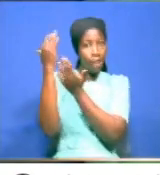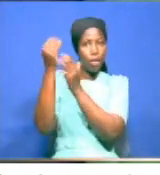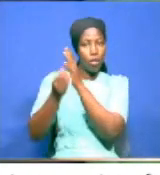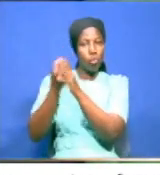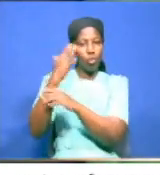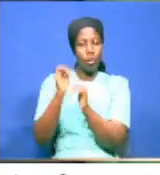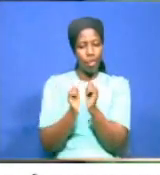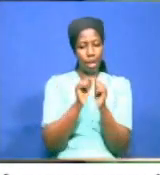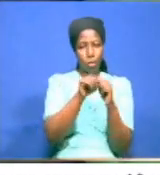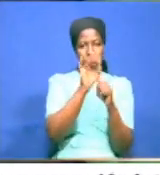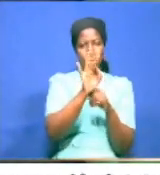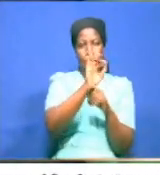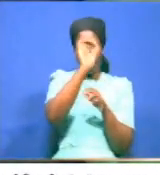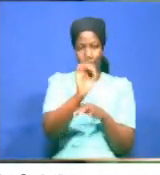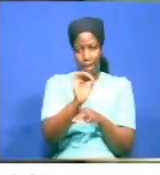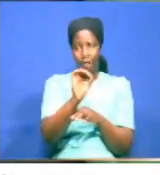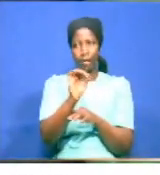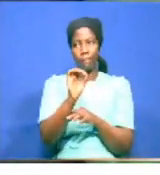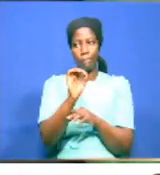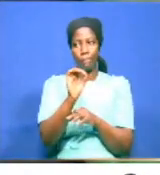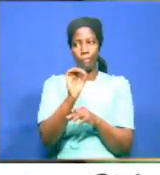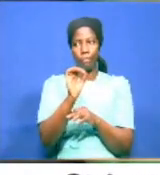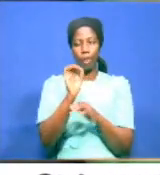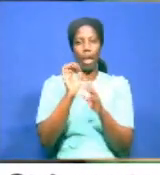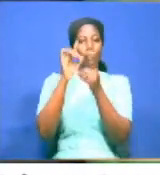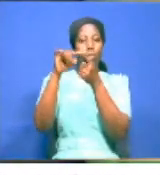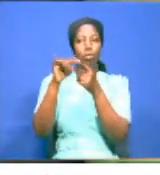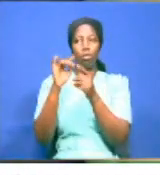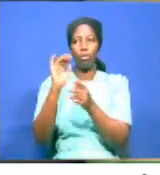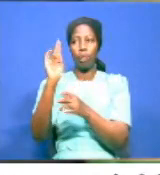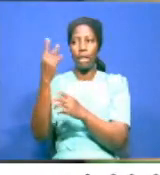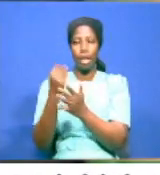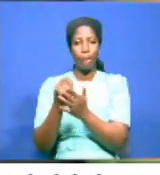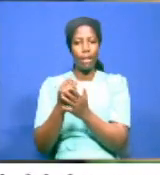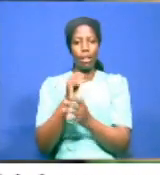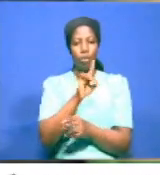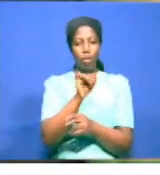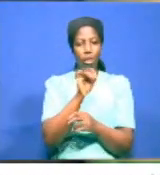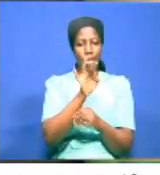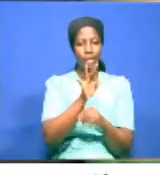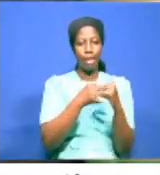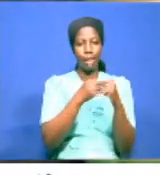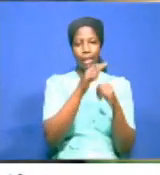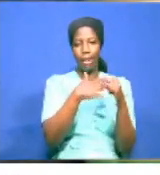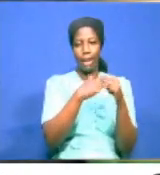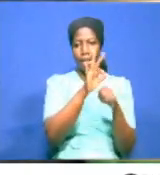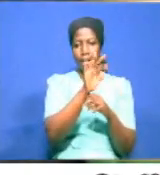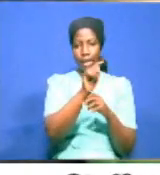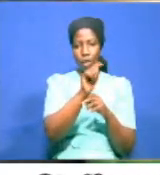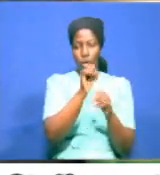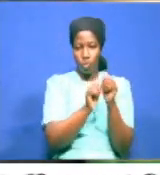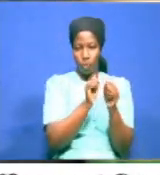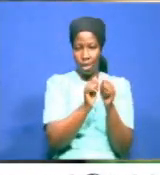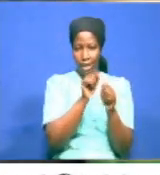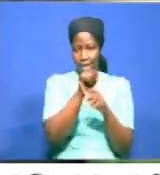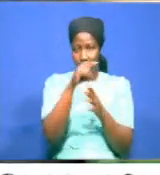by 10.3% to Kenya shilling 1.89 trillion, of which